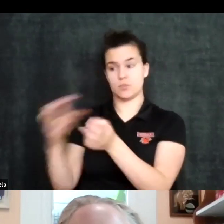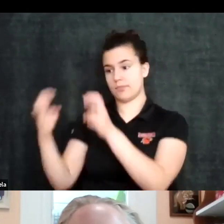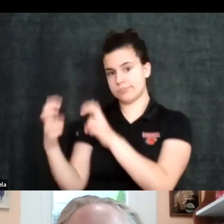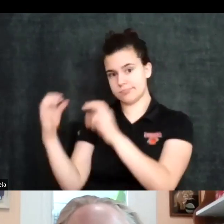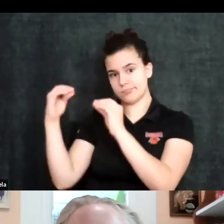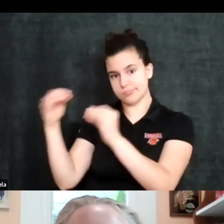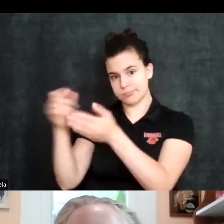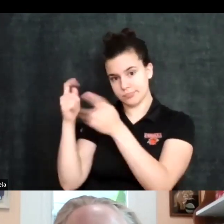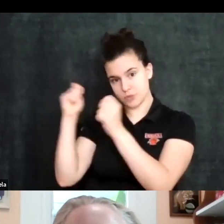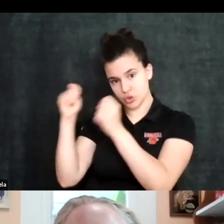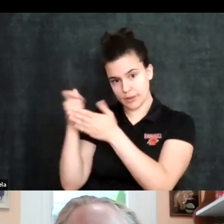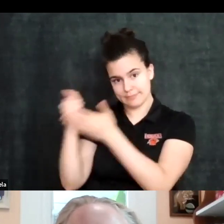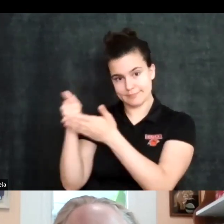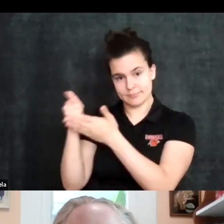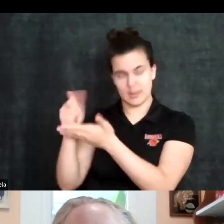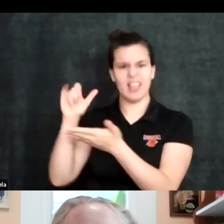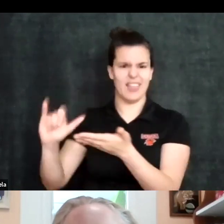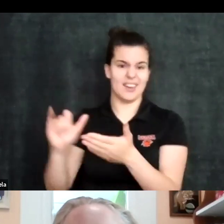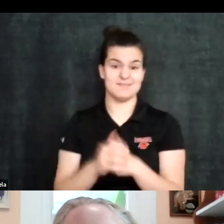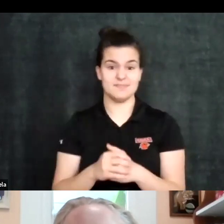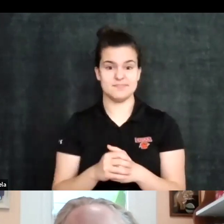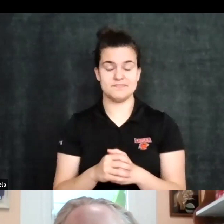addition to tutoring that's typical at a university.